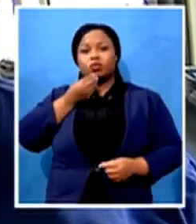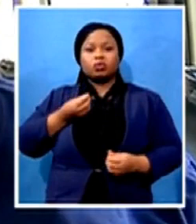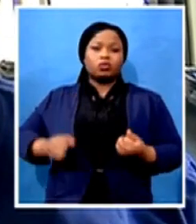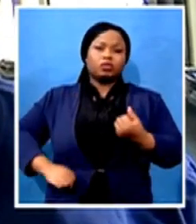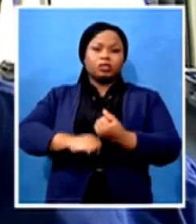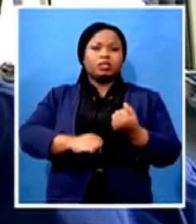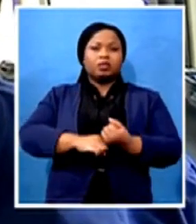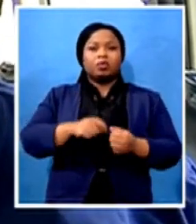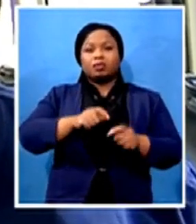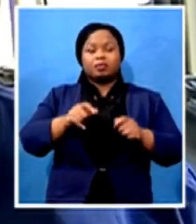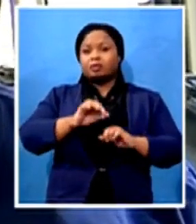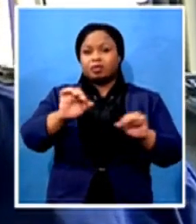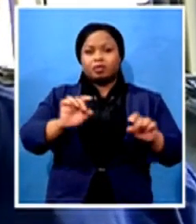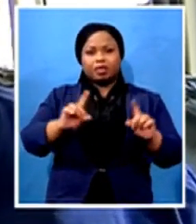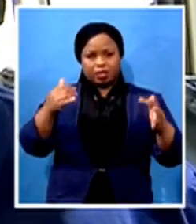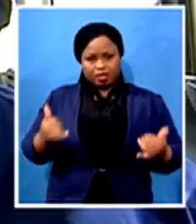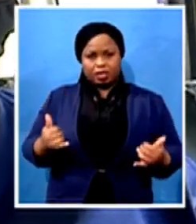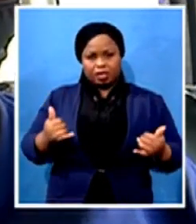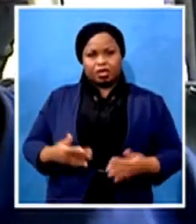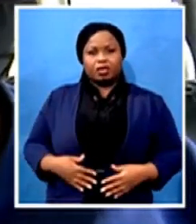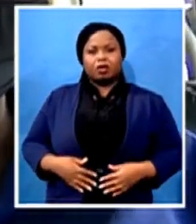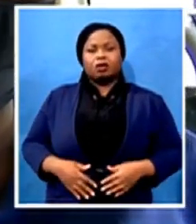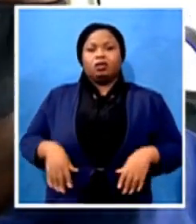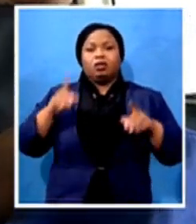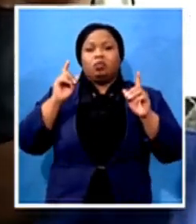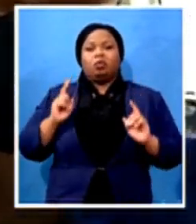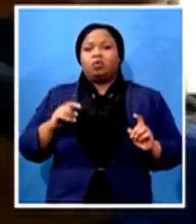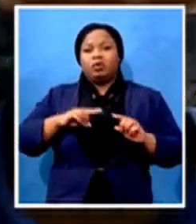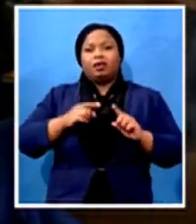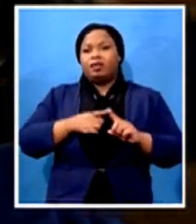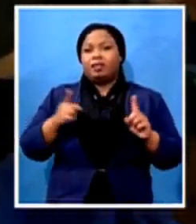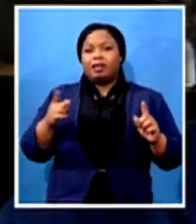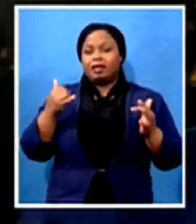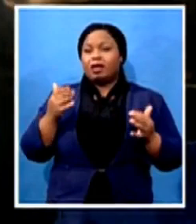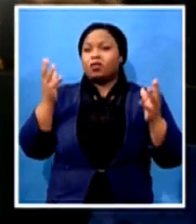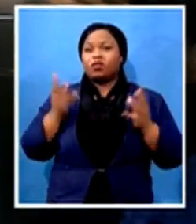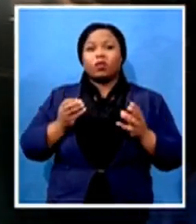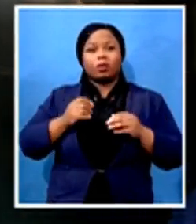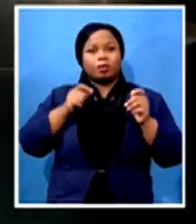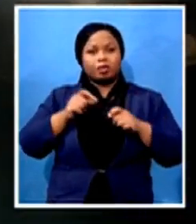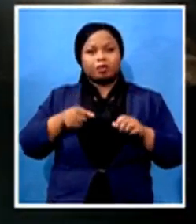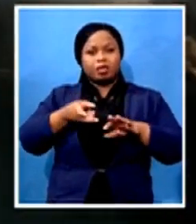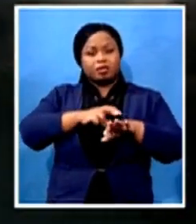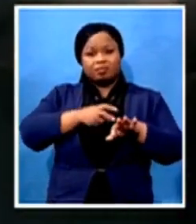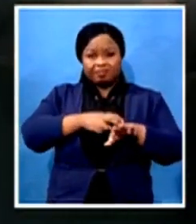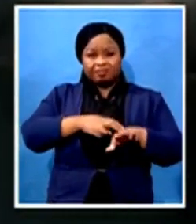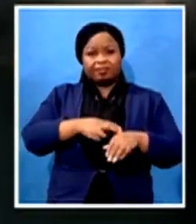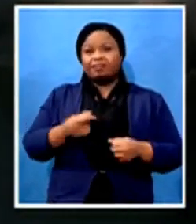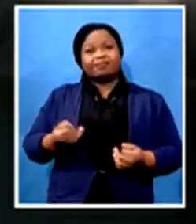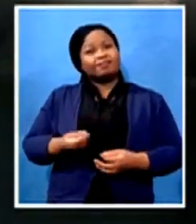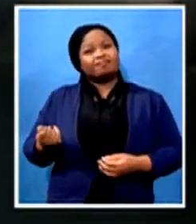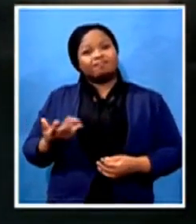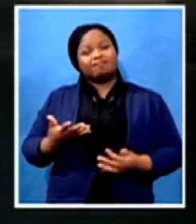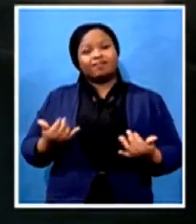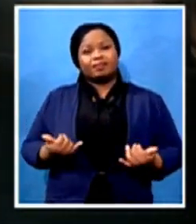to protocols of not filling up this taxi, for example, that hits the pocket hard. Let's chat now to the